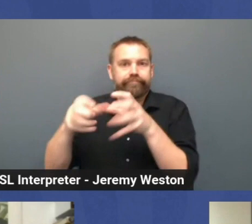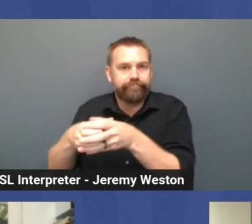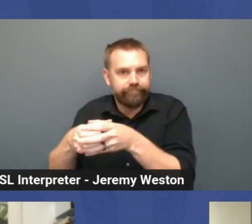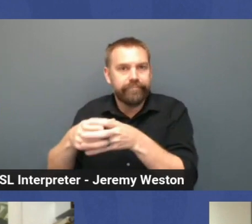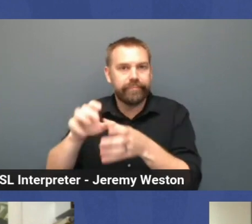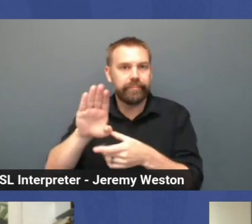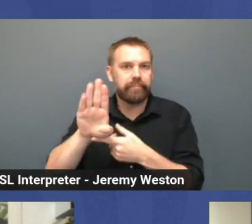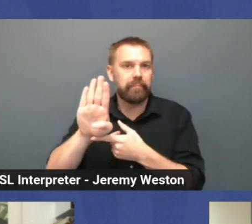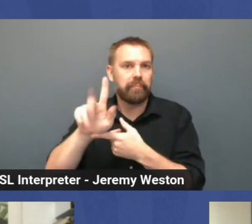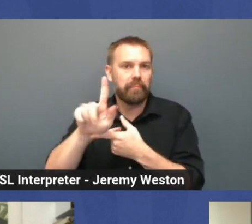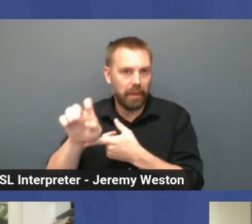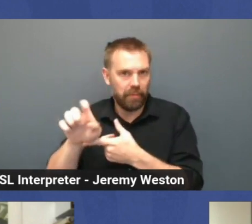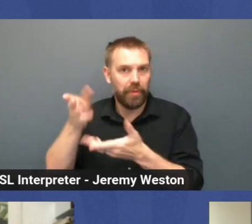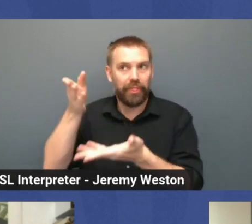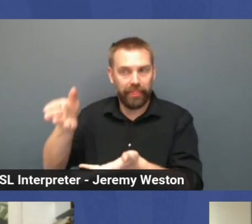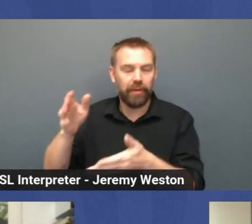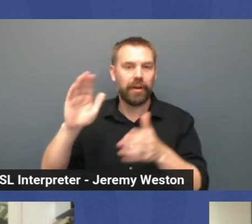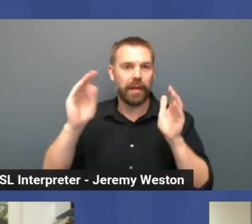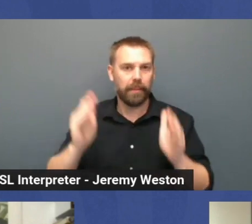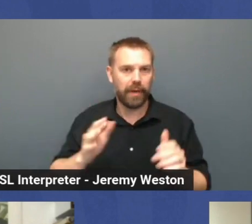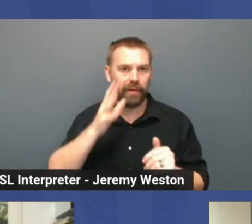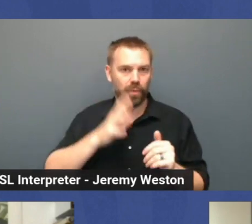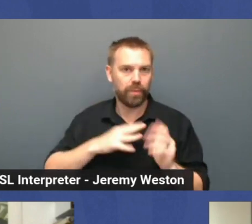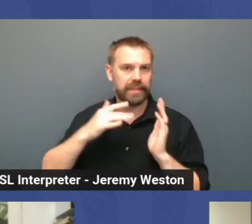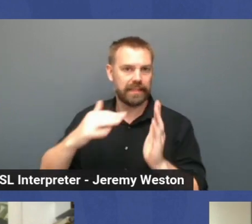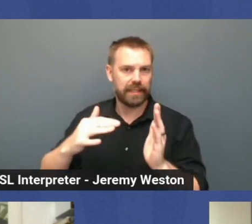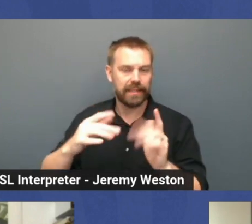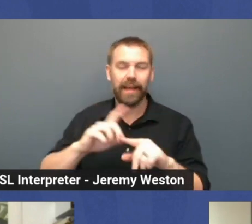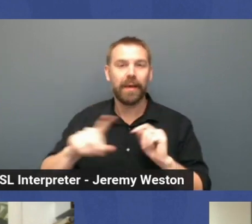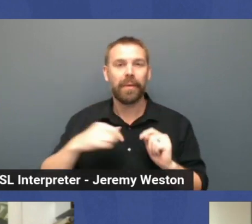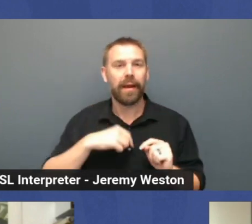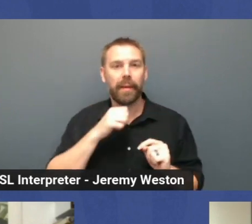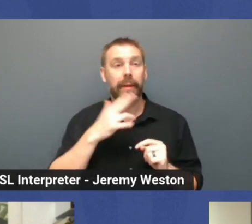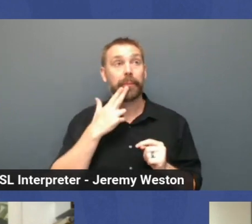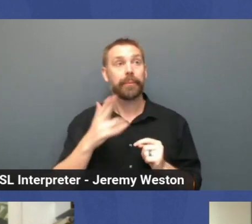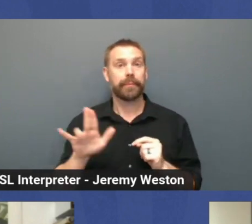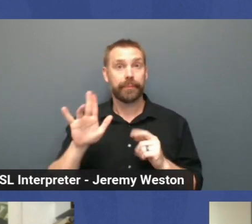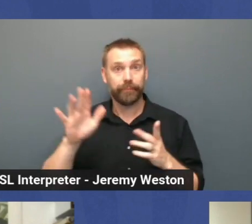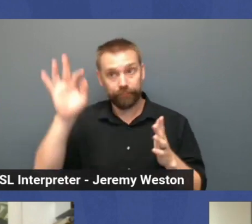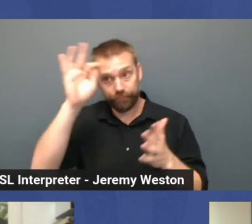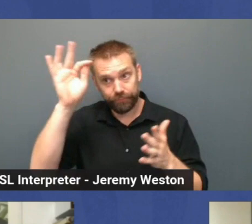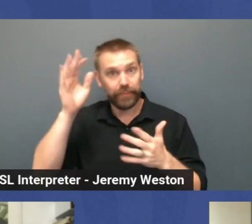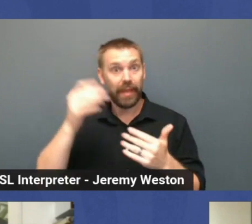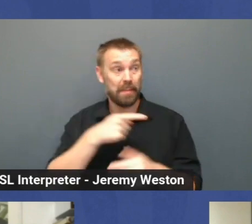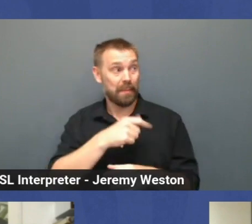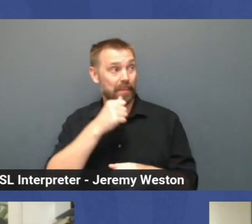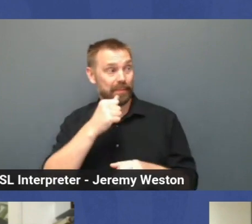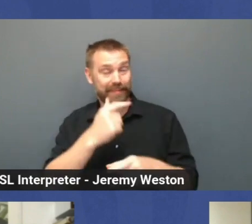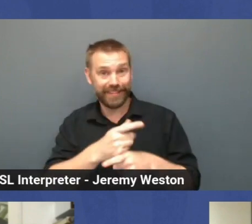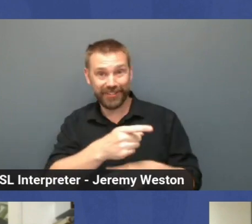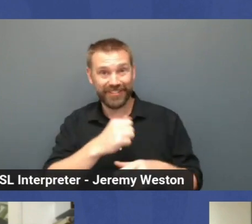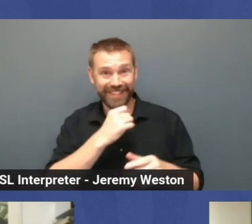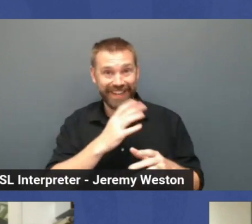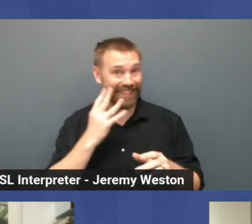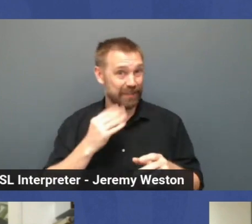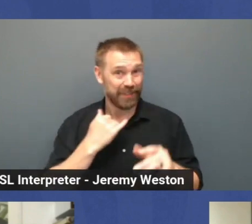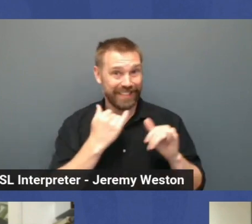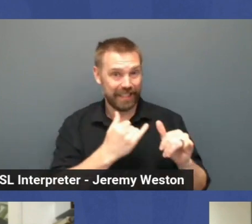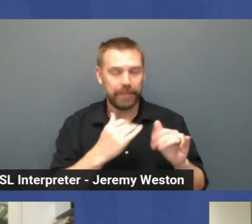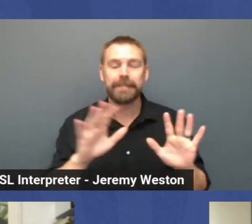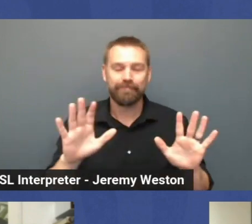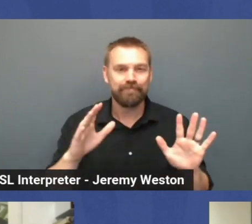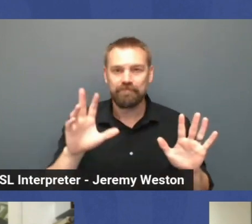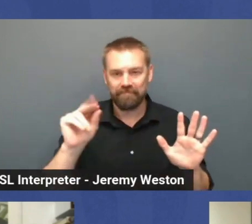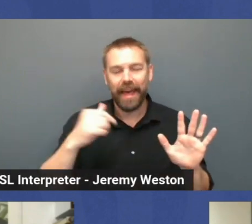Studies Center, I am not naive to think that my sisters and my siblings are experiencing the same thing as I am. In fact, I know for a fact they're not. Mm-hmm.